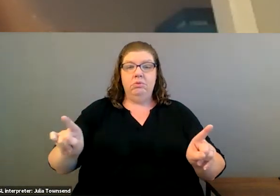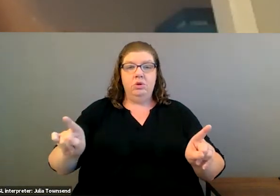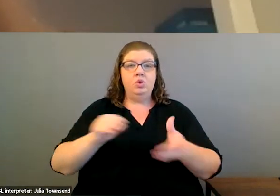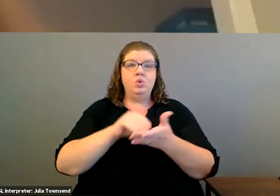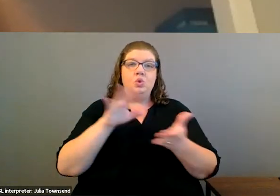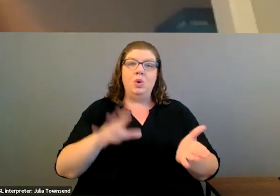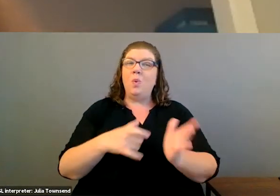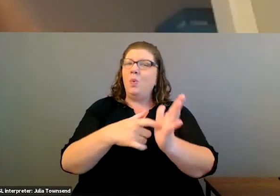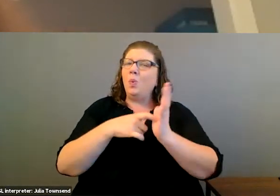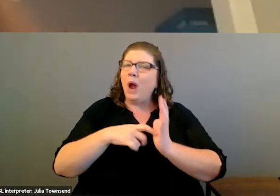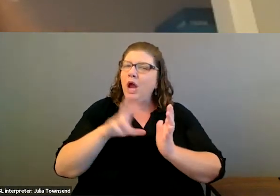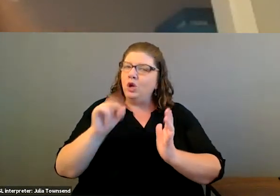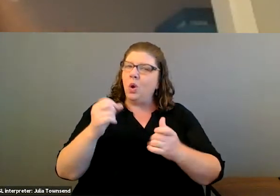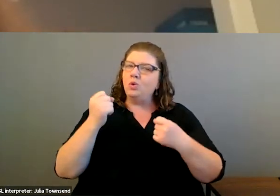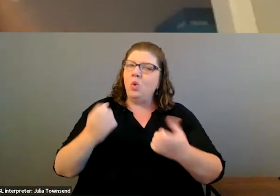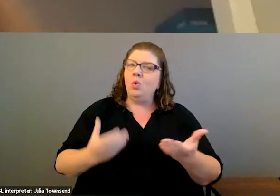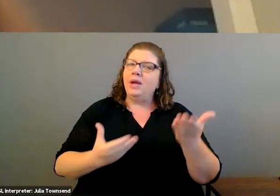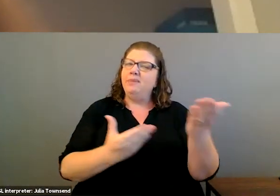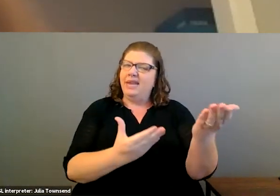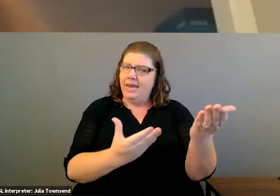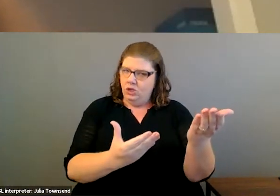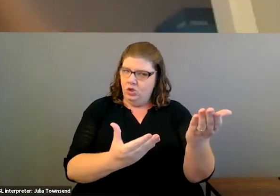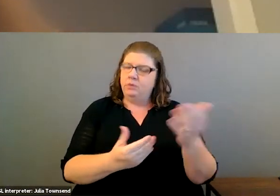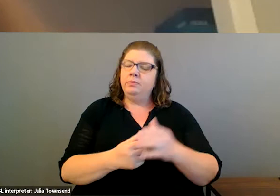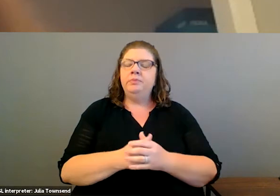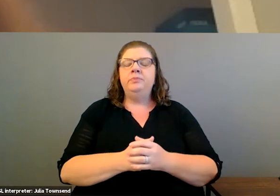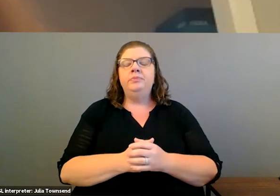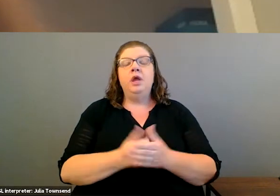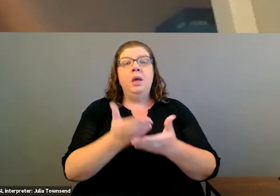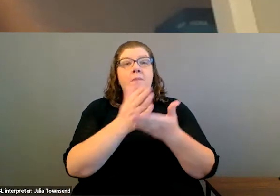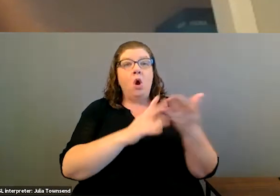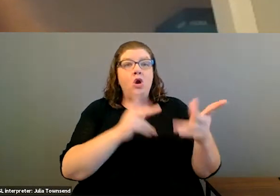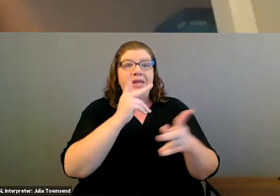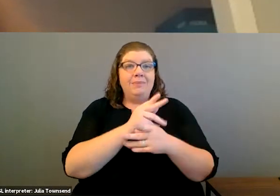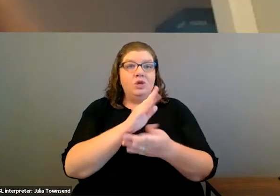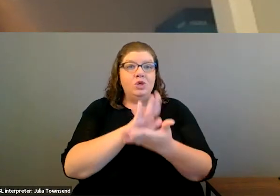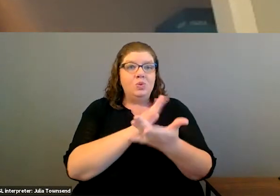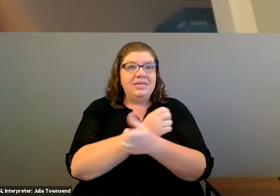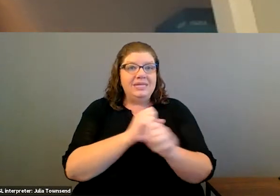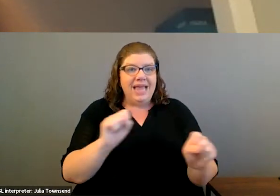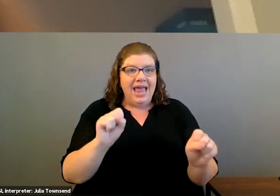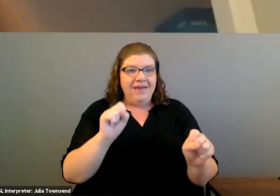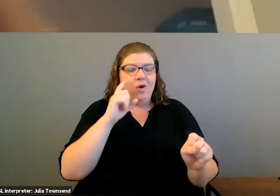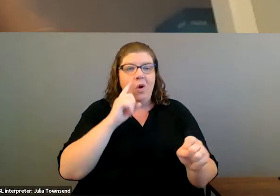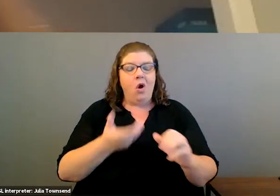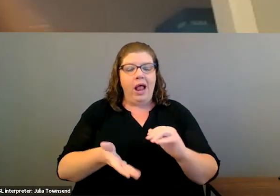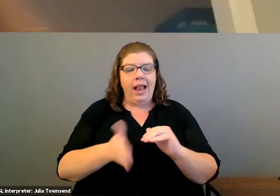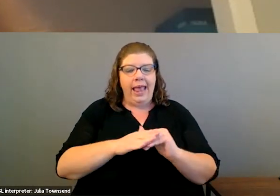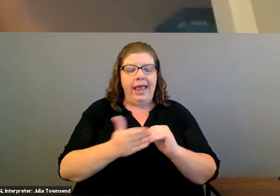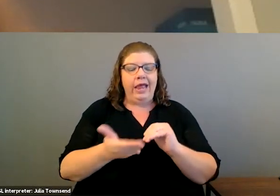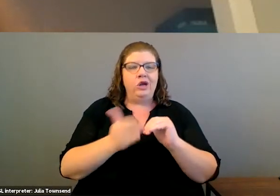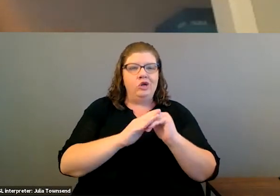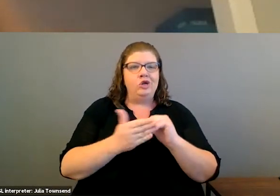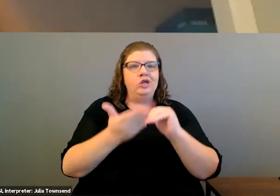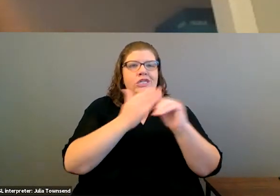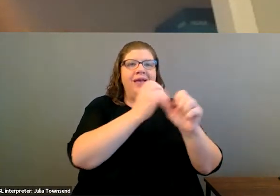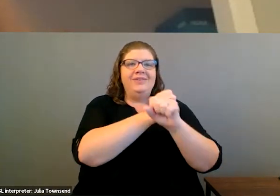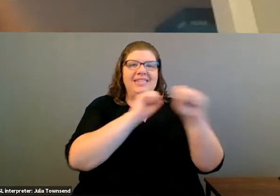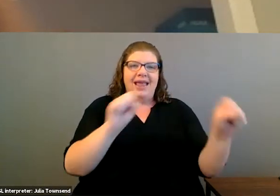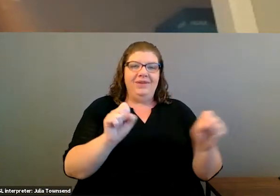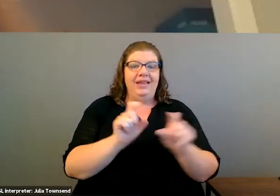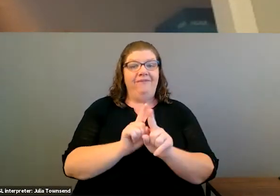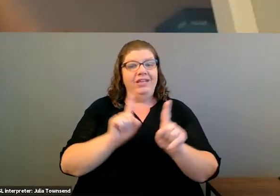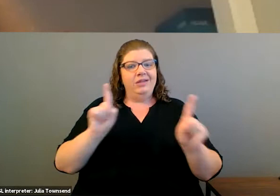a requirement, it is a recommendation. Part of what keeps our schools safe are layers of safety, and physical distance is one of those